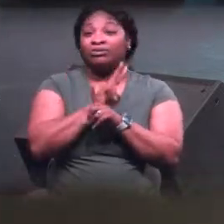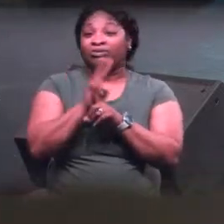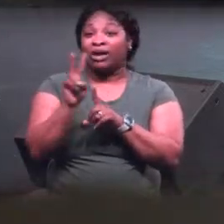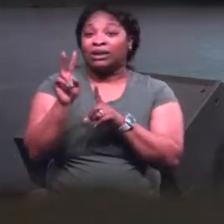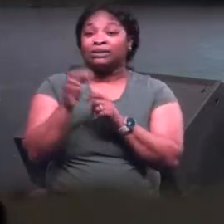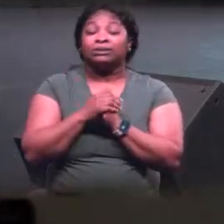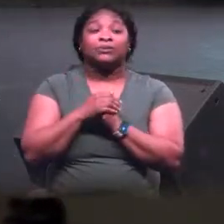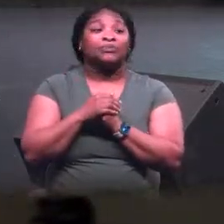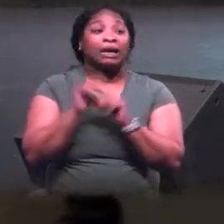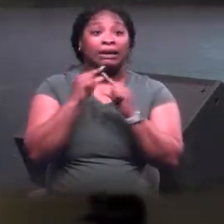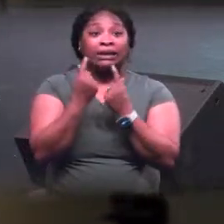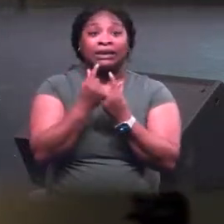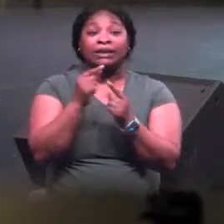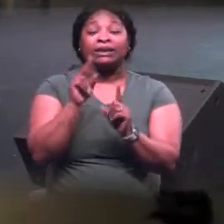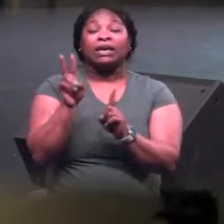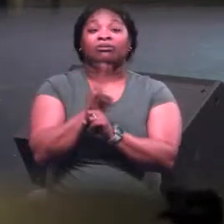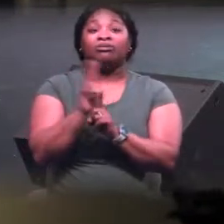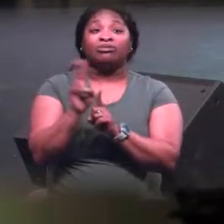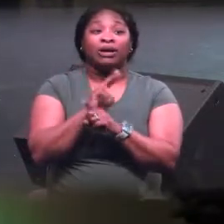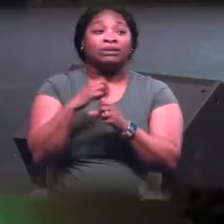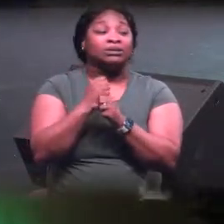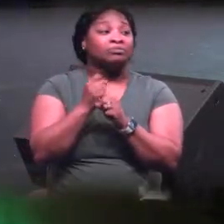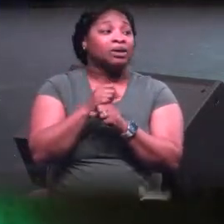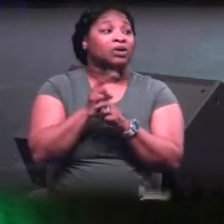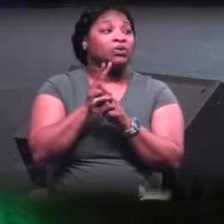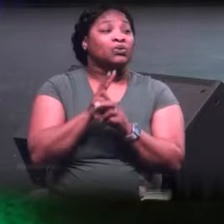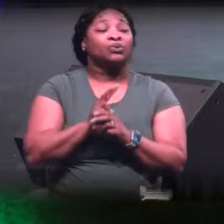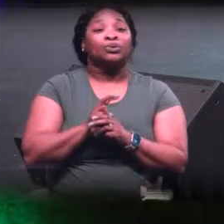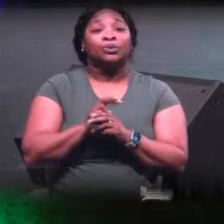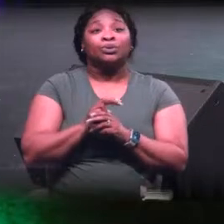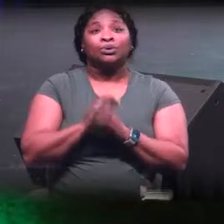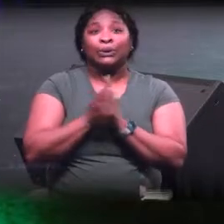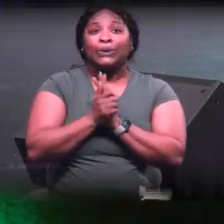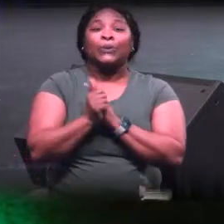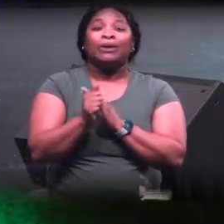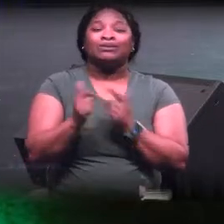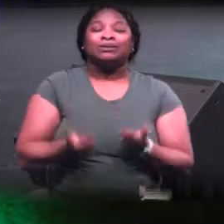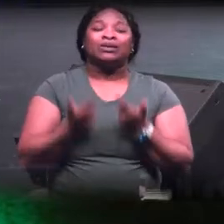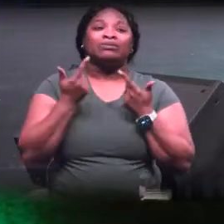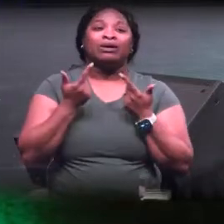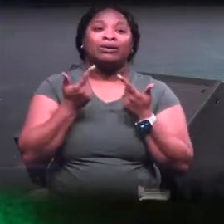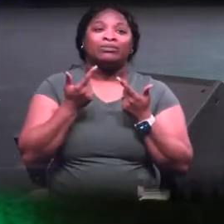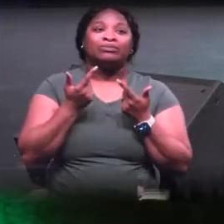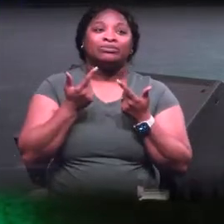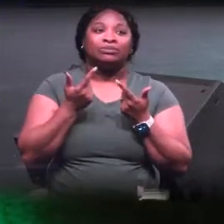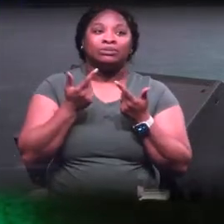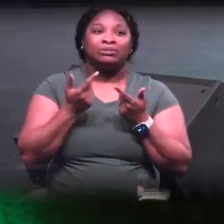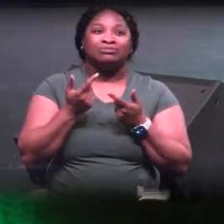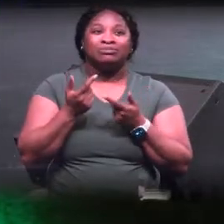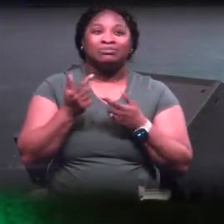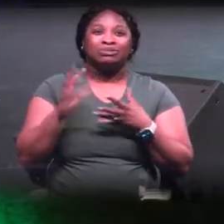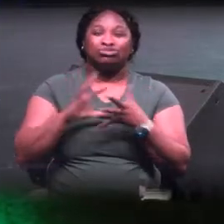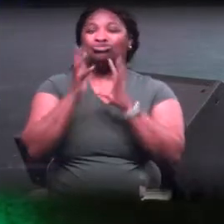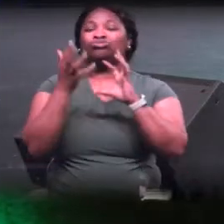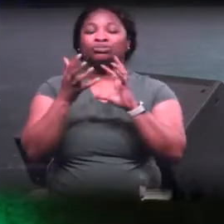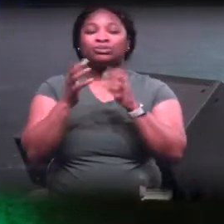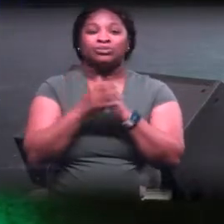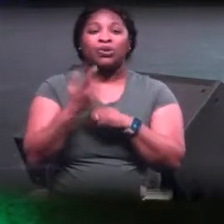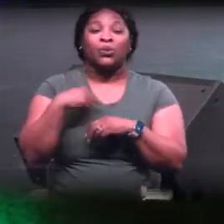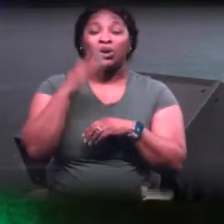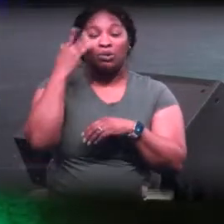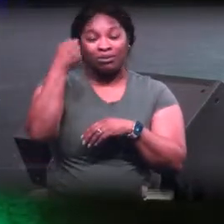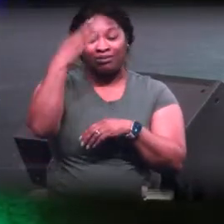that is causing the quality of life to be stomped out. But we know that God is able to restore and